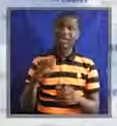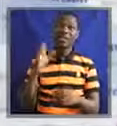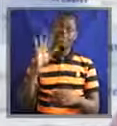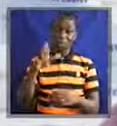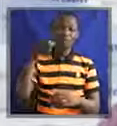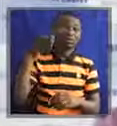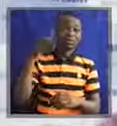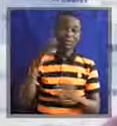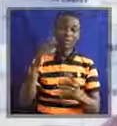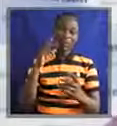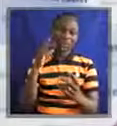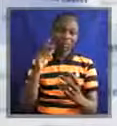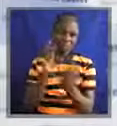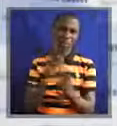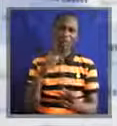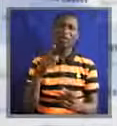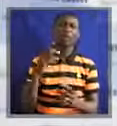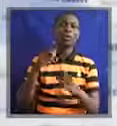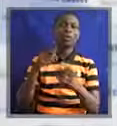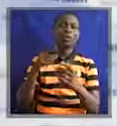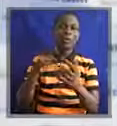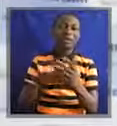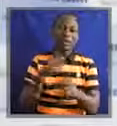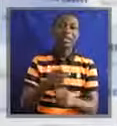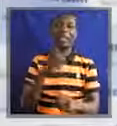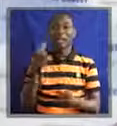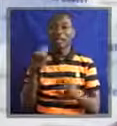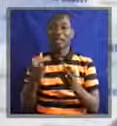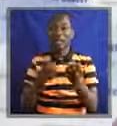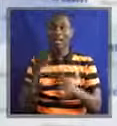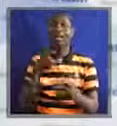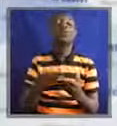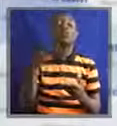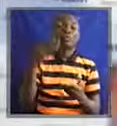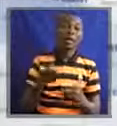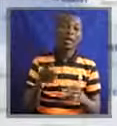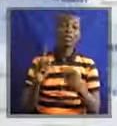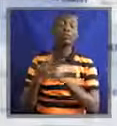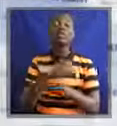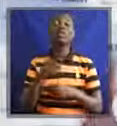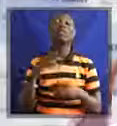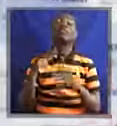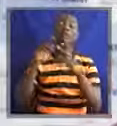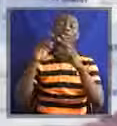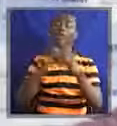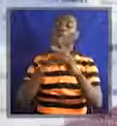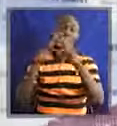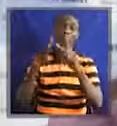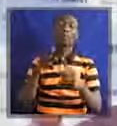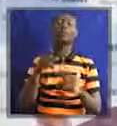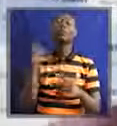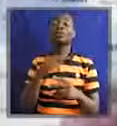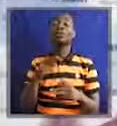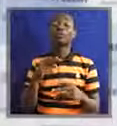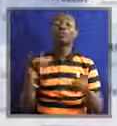wei fortune telling ohu wa o se o afi wei ya ebe wo betoka afi wei ya ebe wo beye se enna sa na